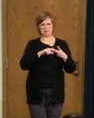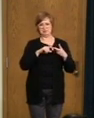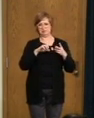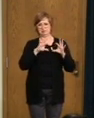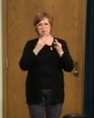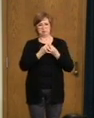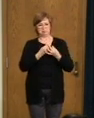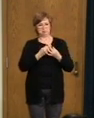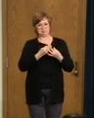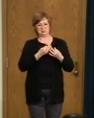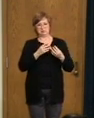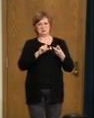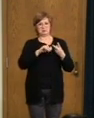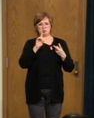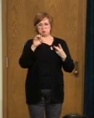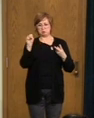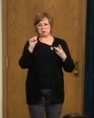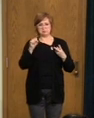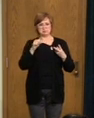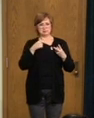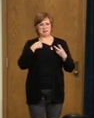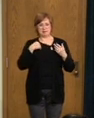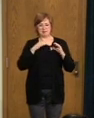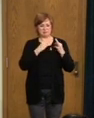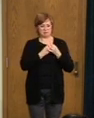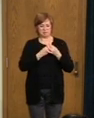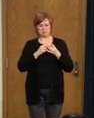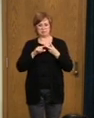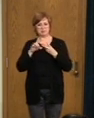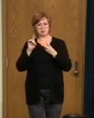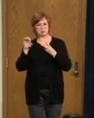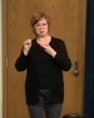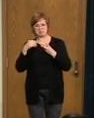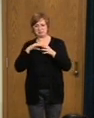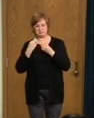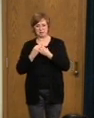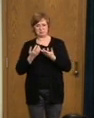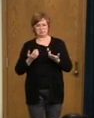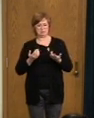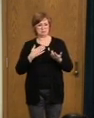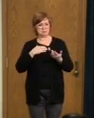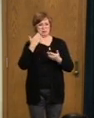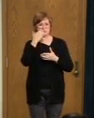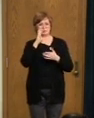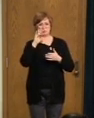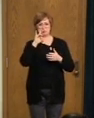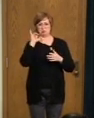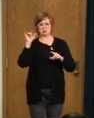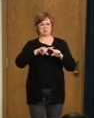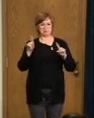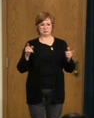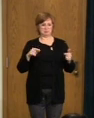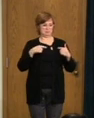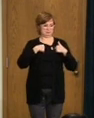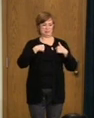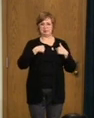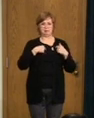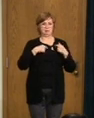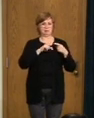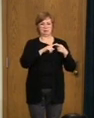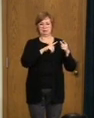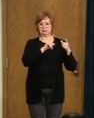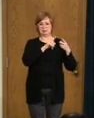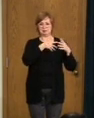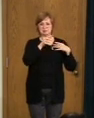well. And our Christmases are going to be as different as anyone else's. Every elected member, regardless of which side of the House